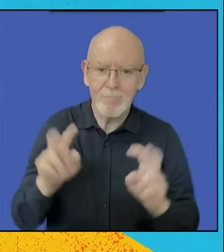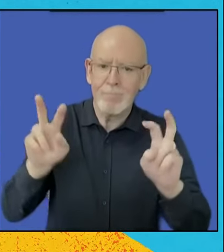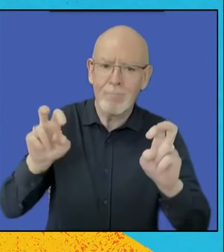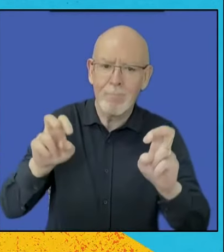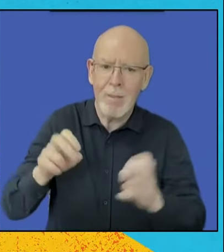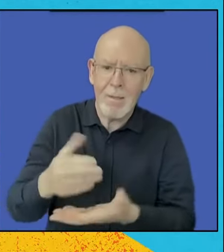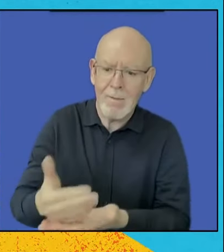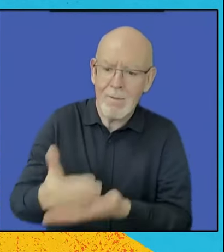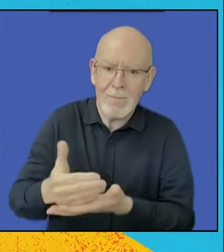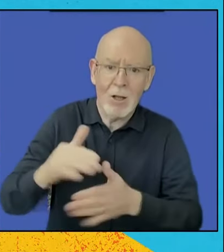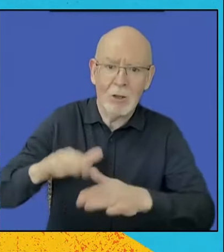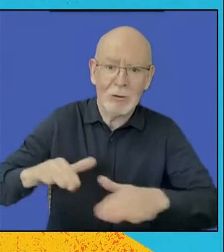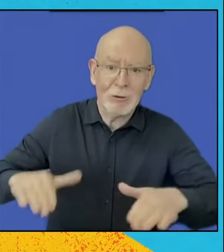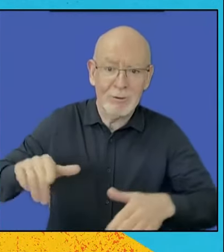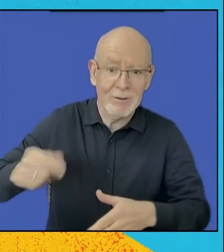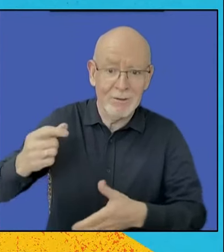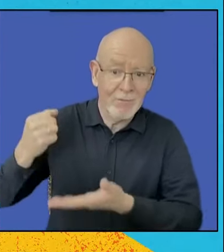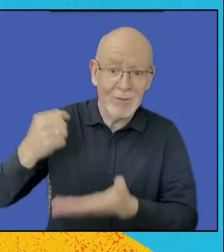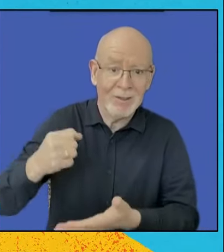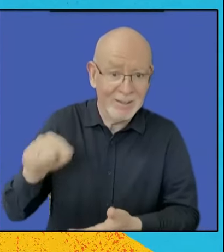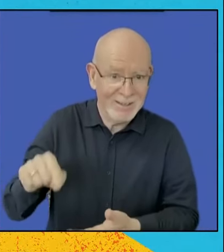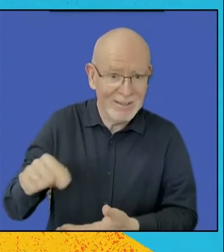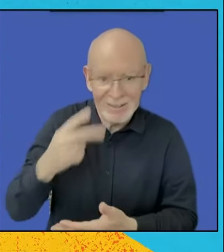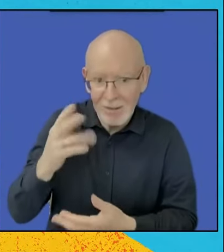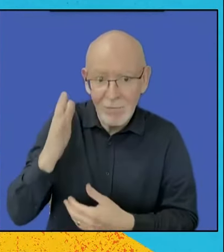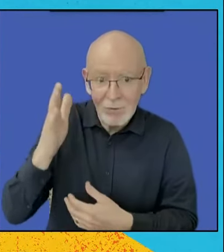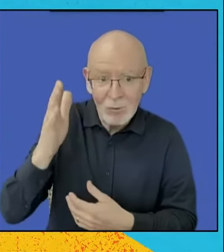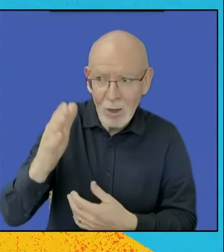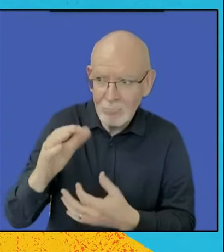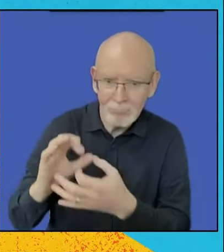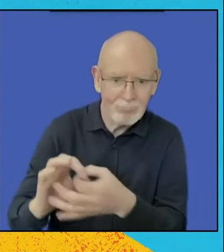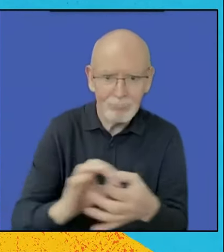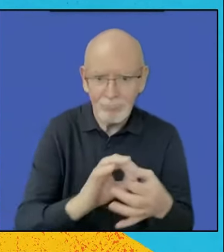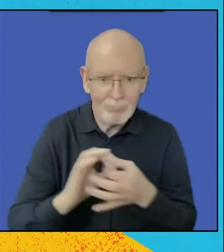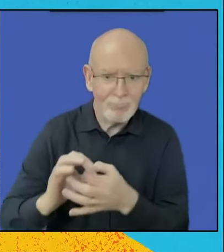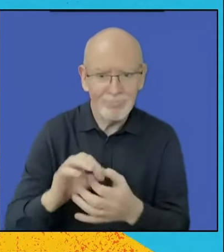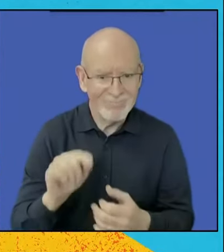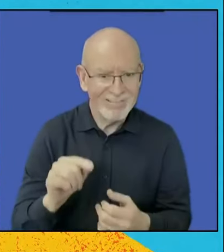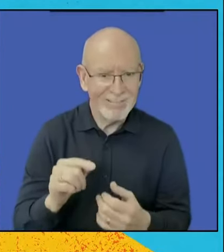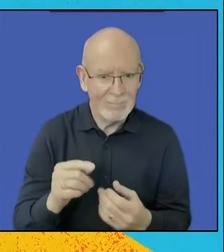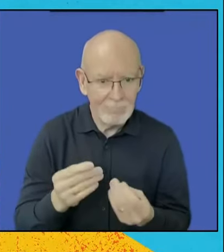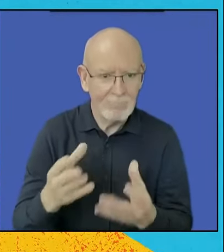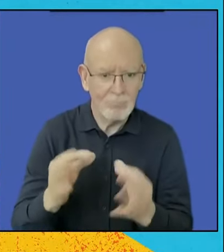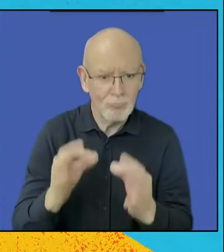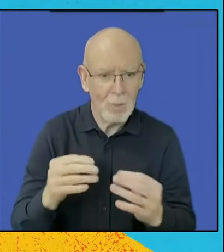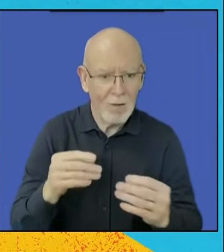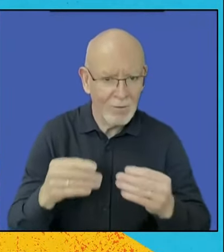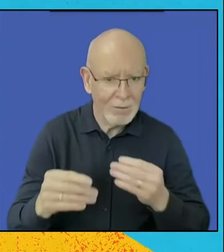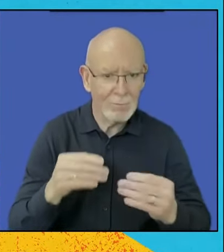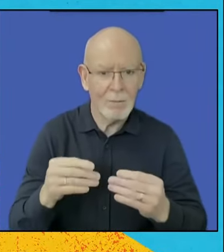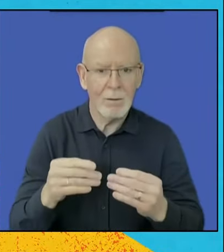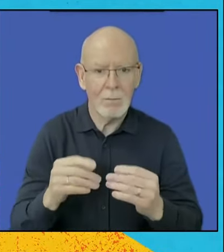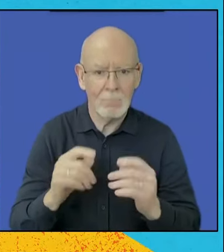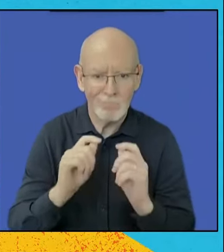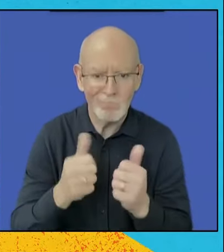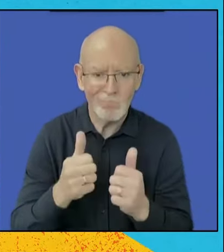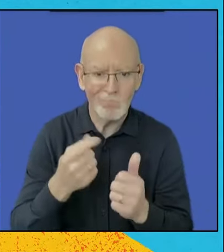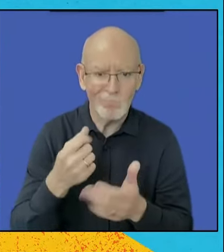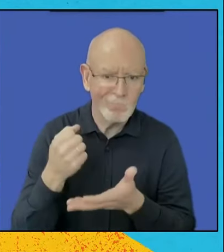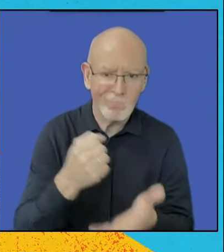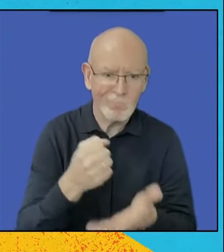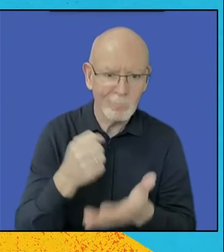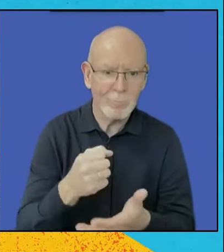government contribution, private donations, and partnerships with charitable organizations. Another one is to prioritize